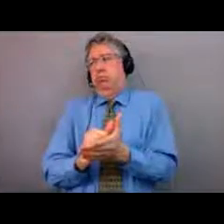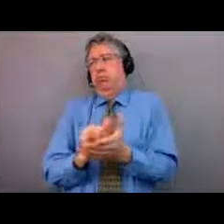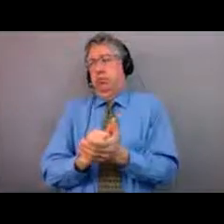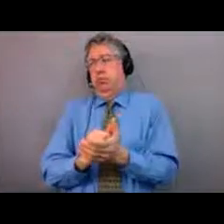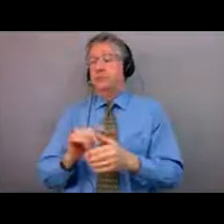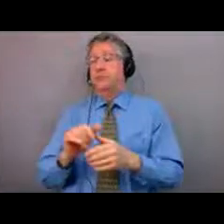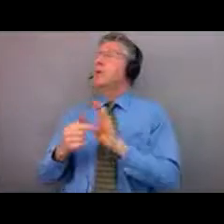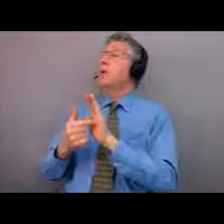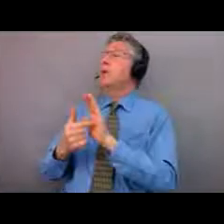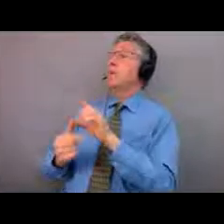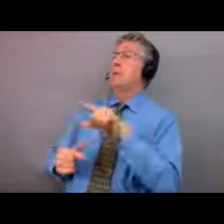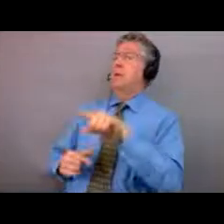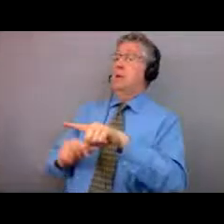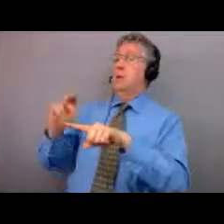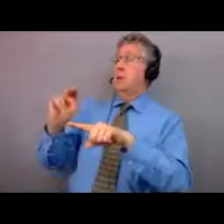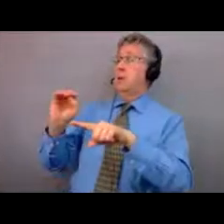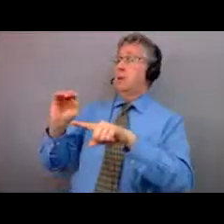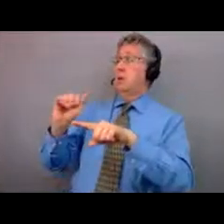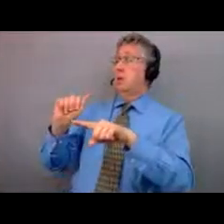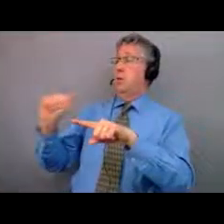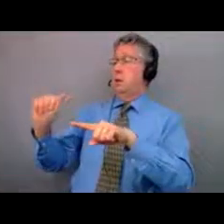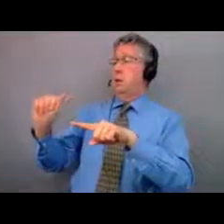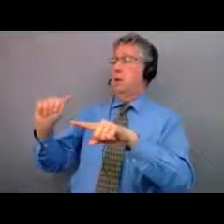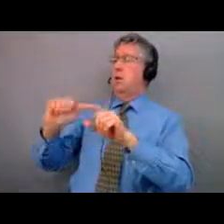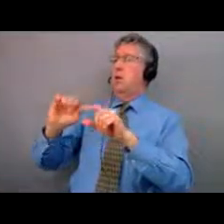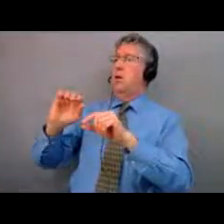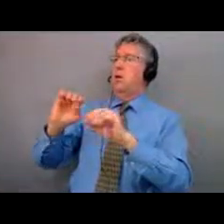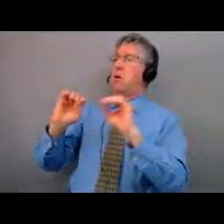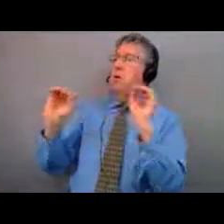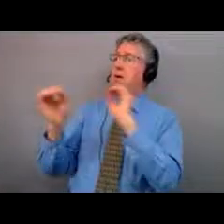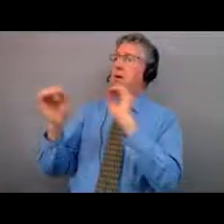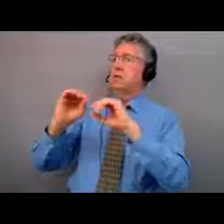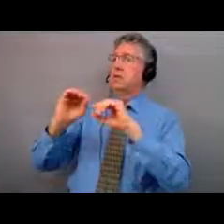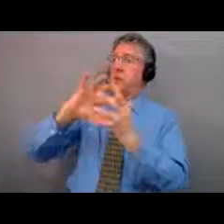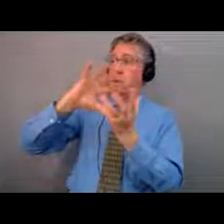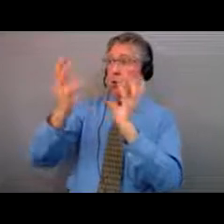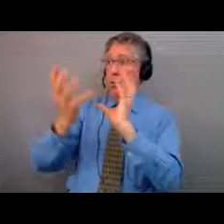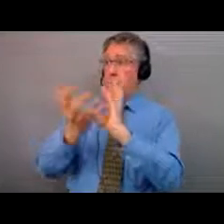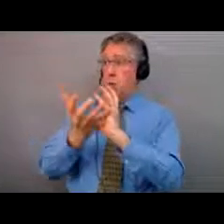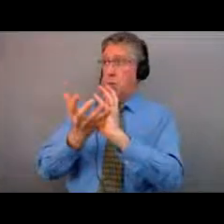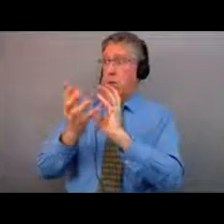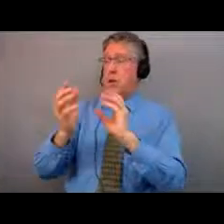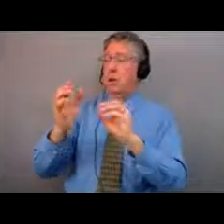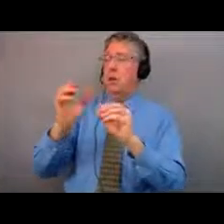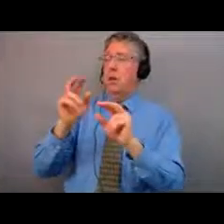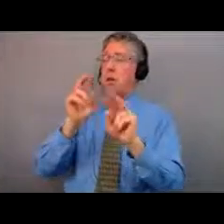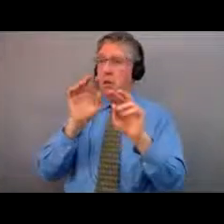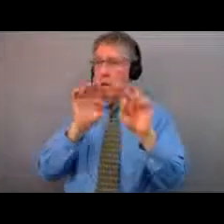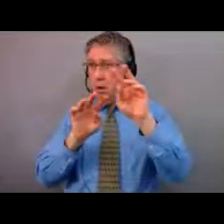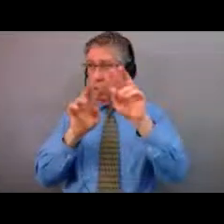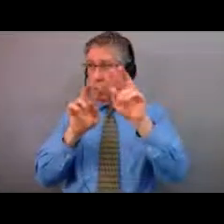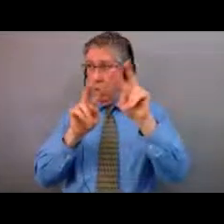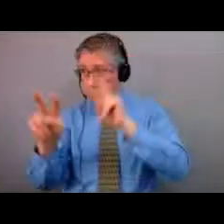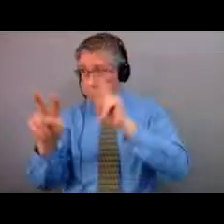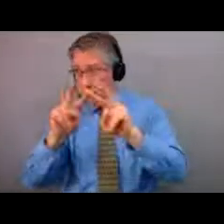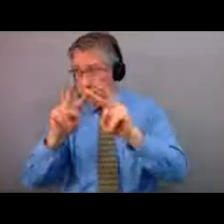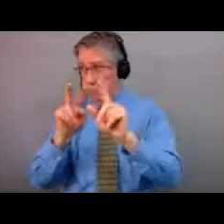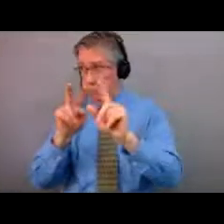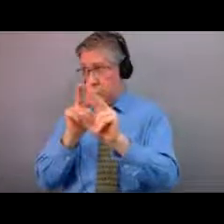Office of Global Observations and Monitoring, and in particular David